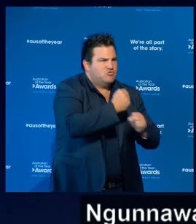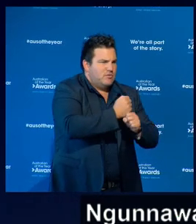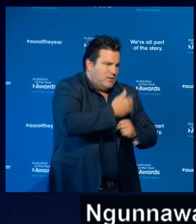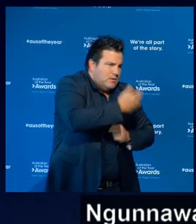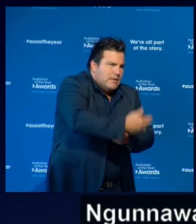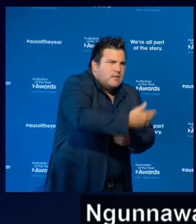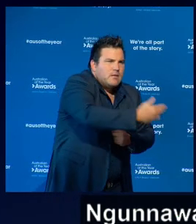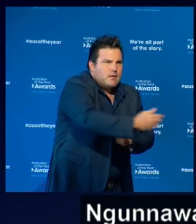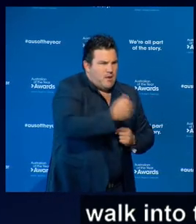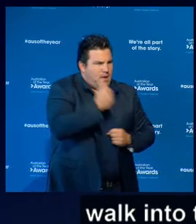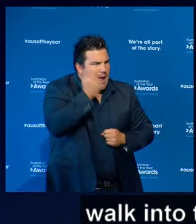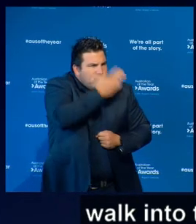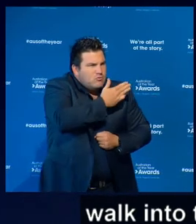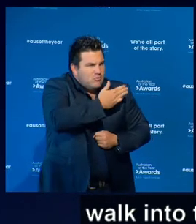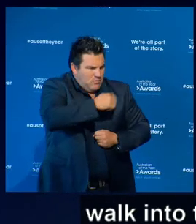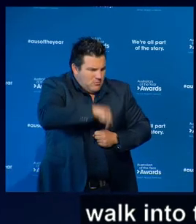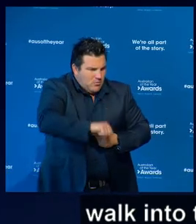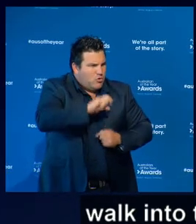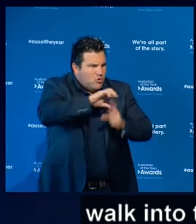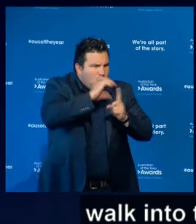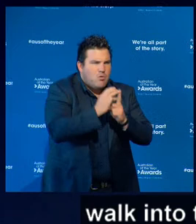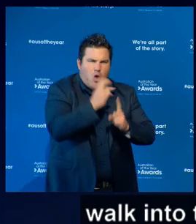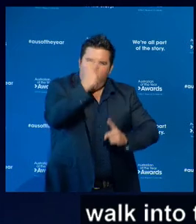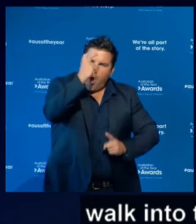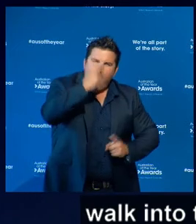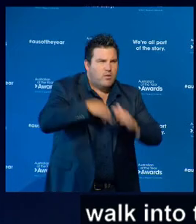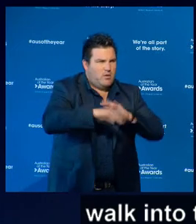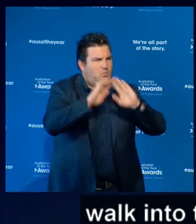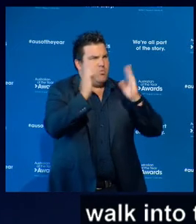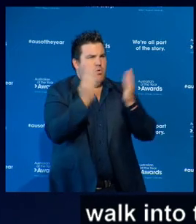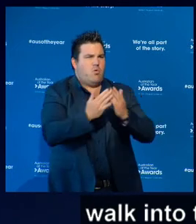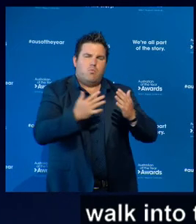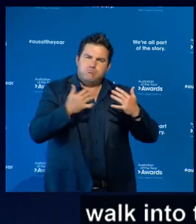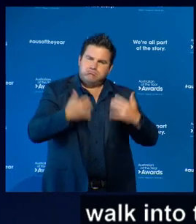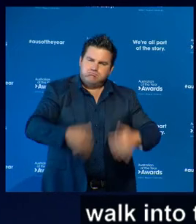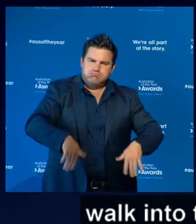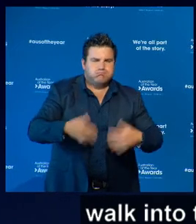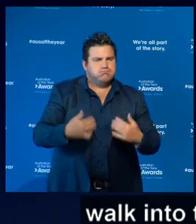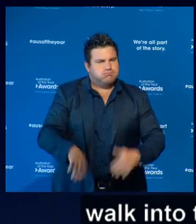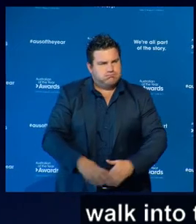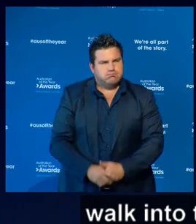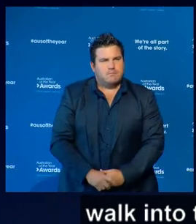the Ngunnawal Aboriginal culture. I'd like to acknowledge